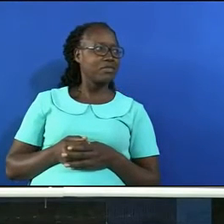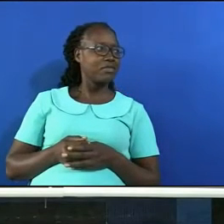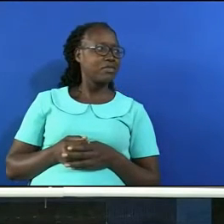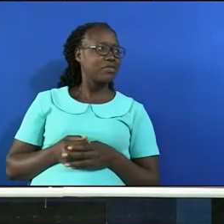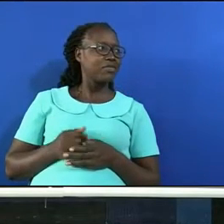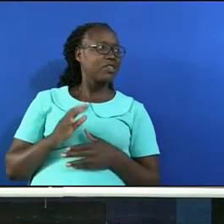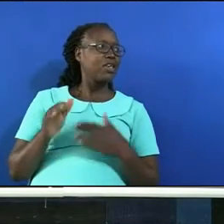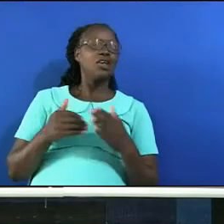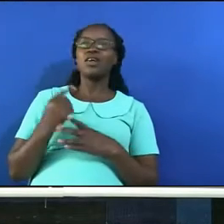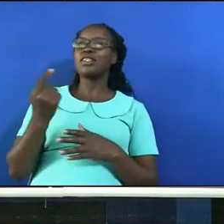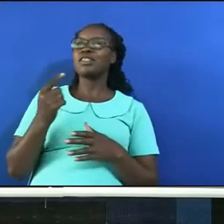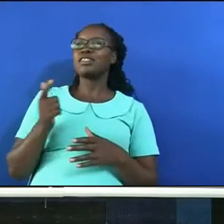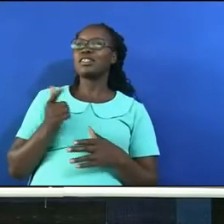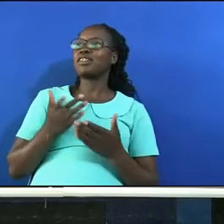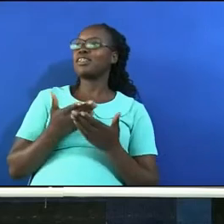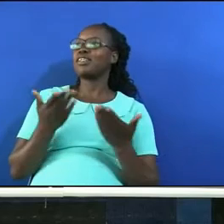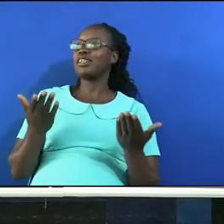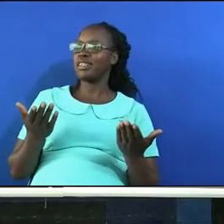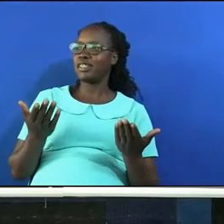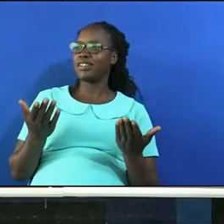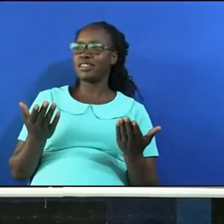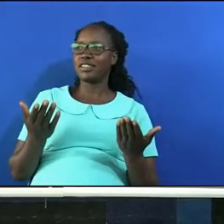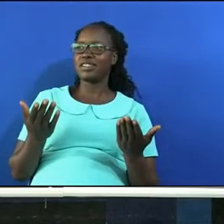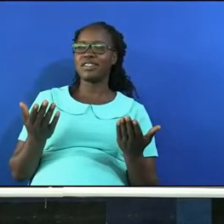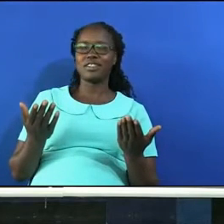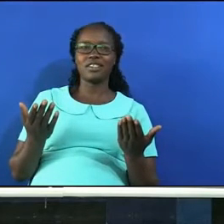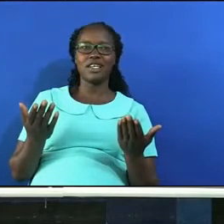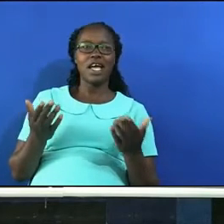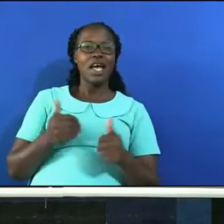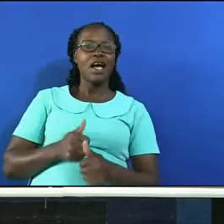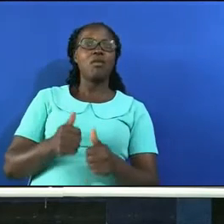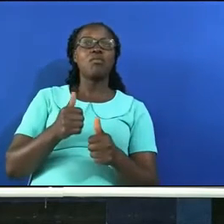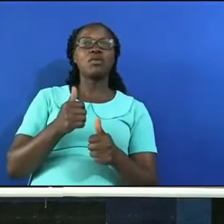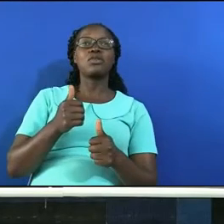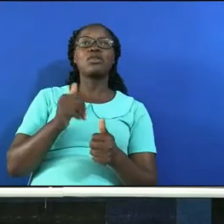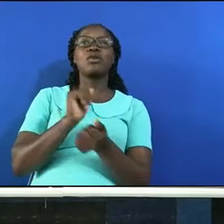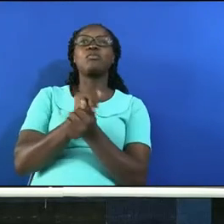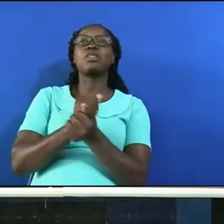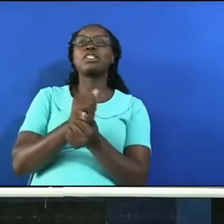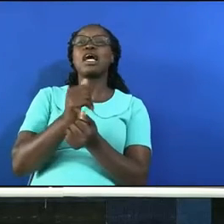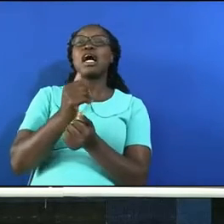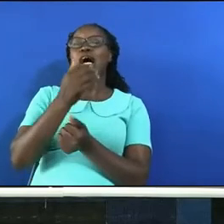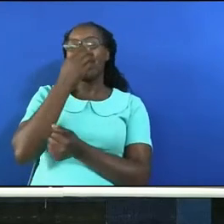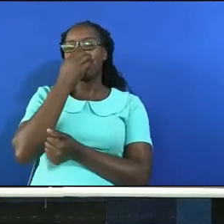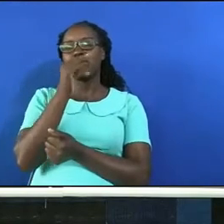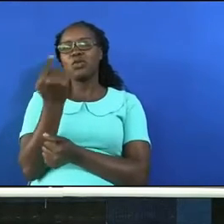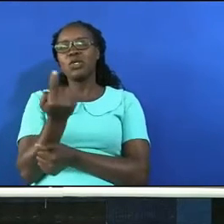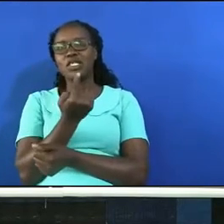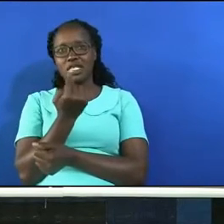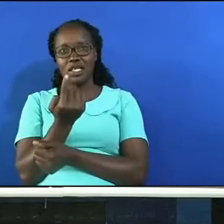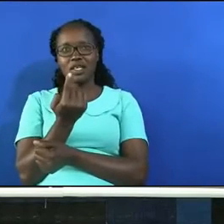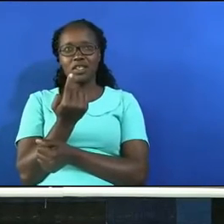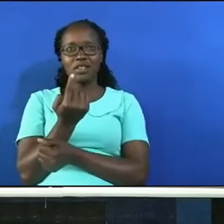All the single ladies, are you here? Yeah, Apostle Paul says, I wish you were single.